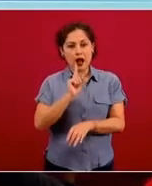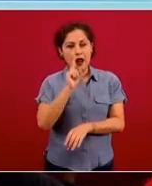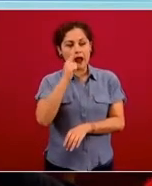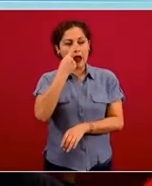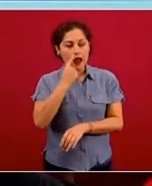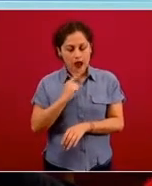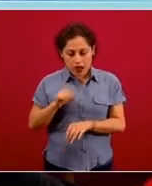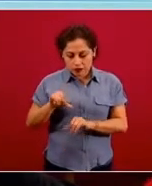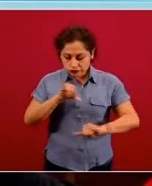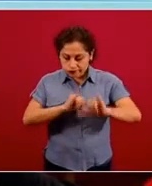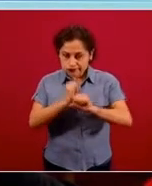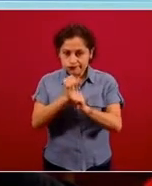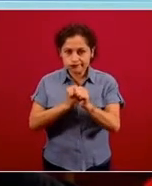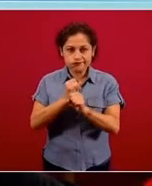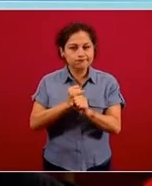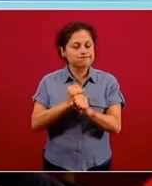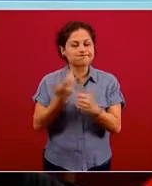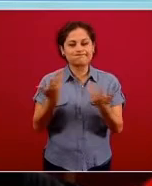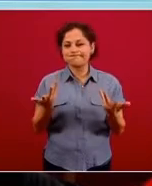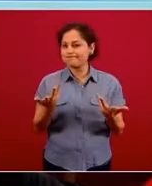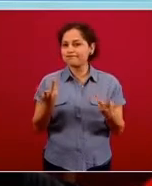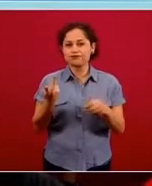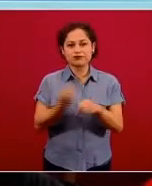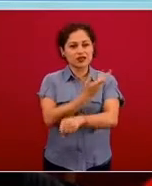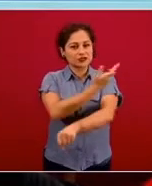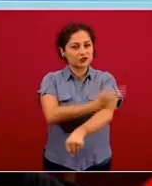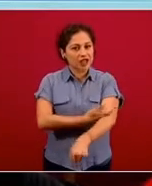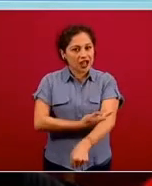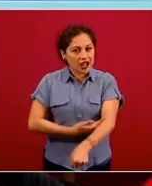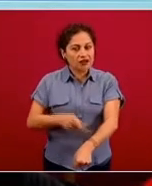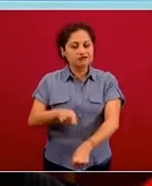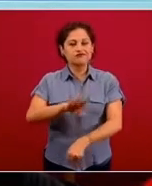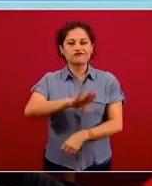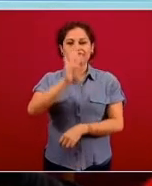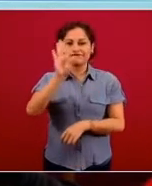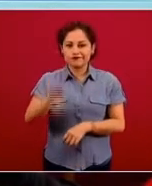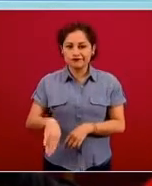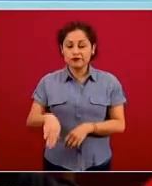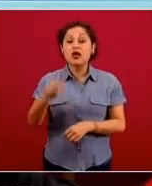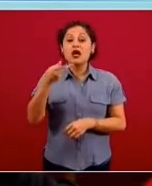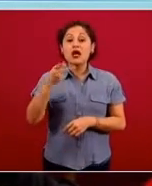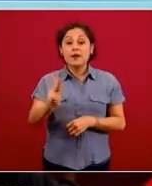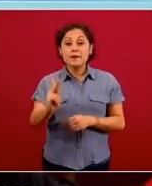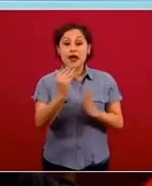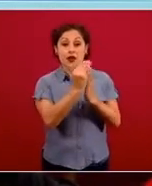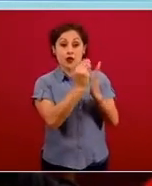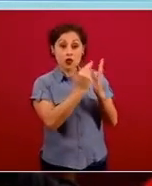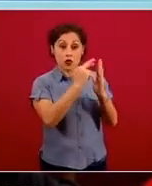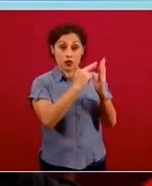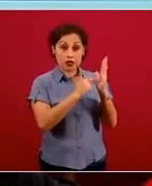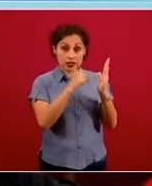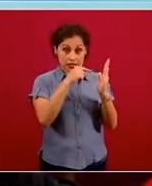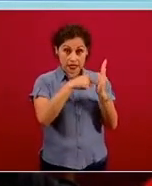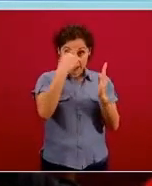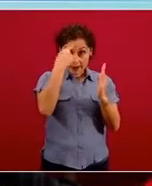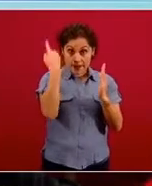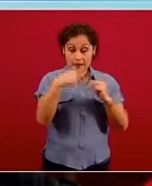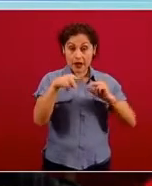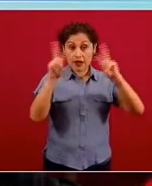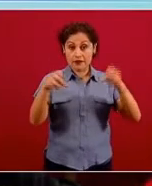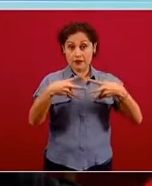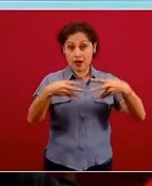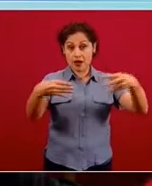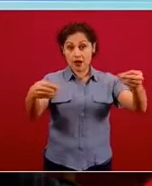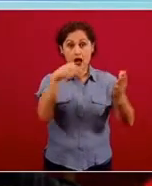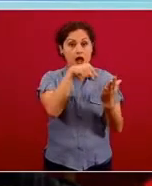cases in which the people unfortunately die before the results coming out, we have to